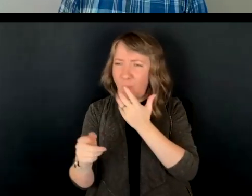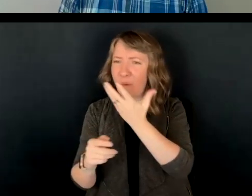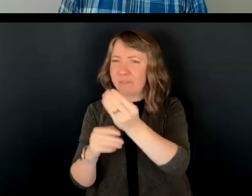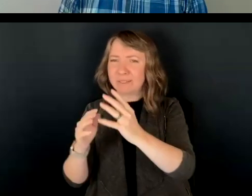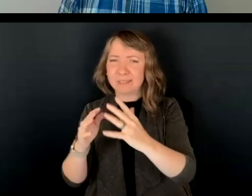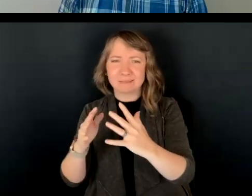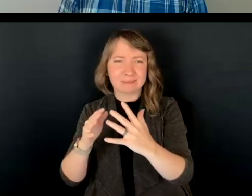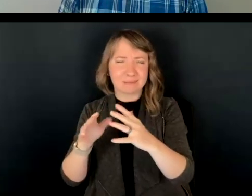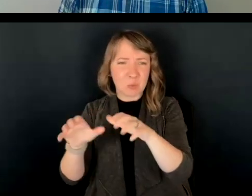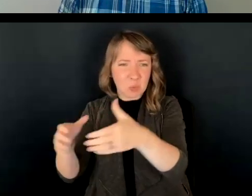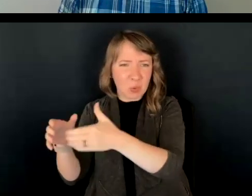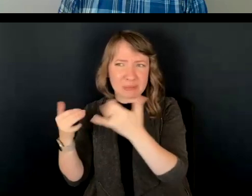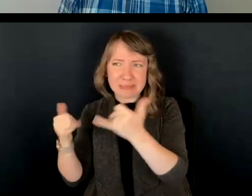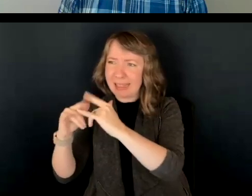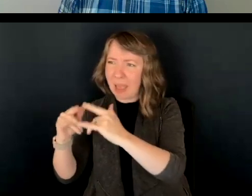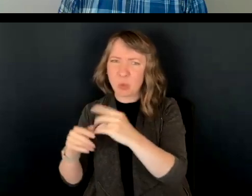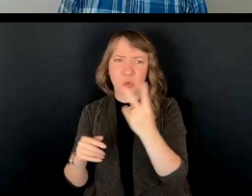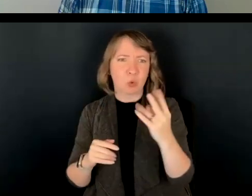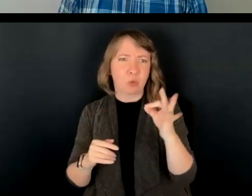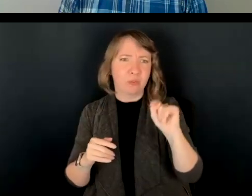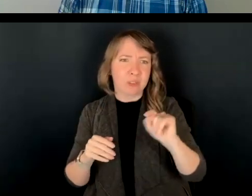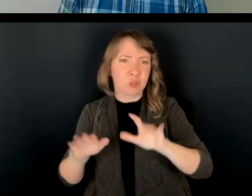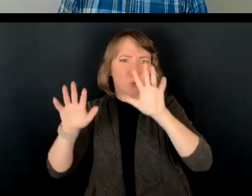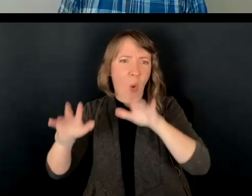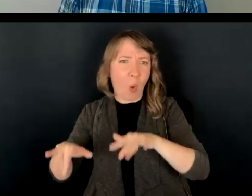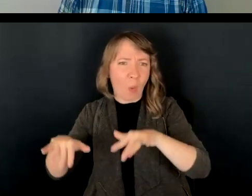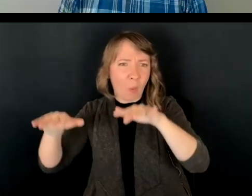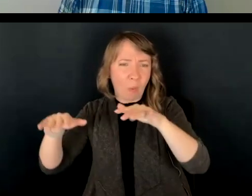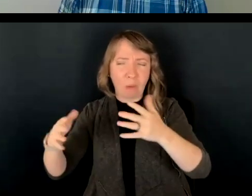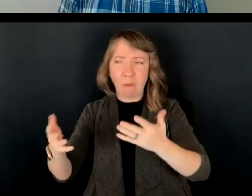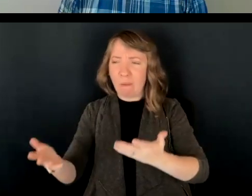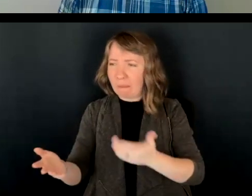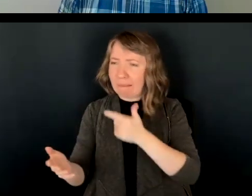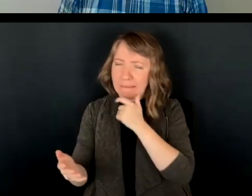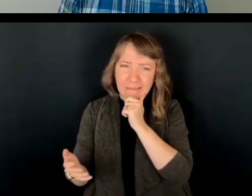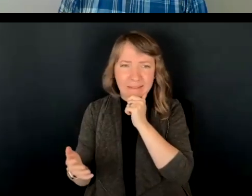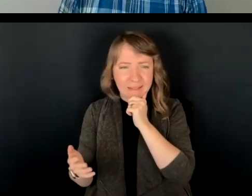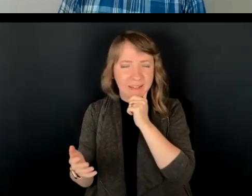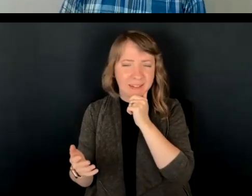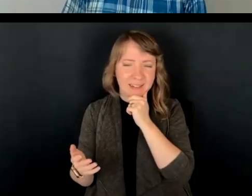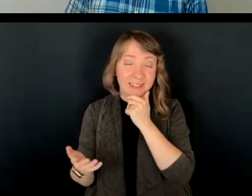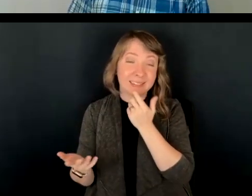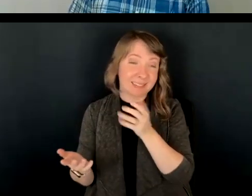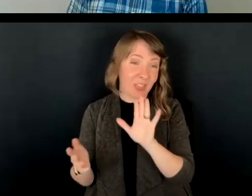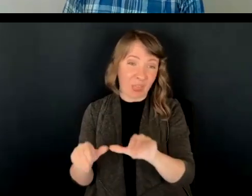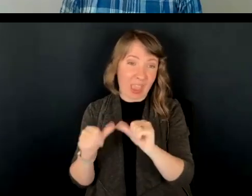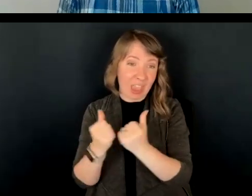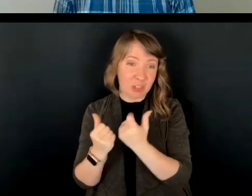still camping out, and there's 2 feet of snow on the ground, because that's what their agency said we